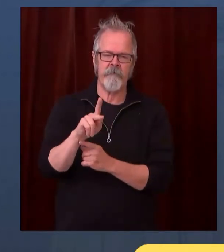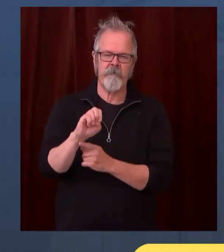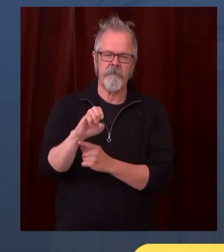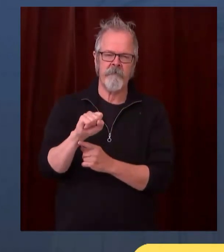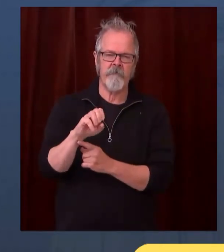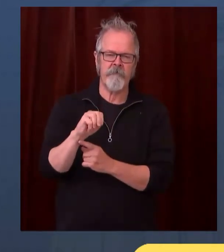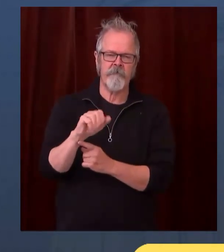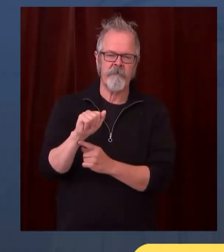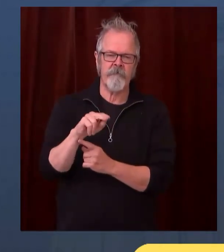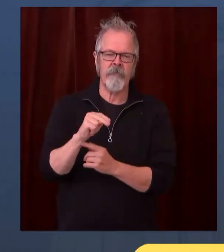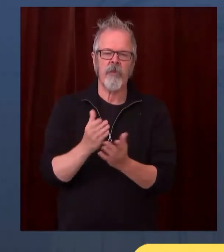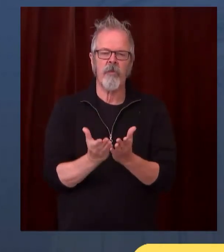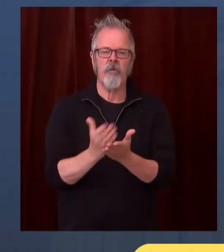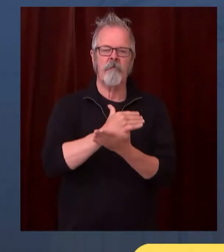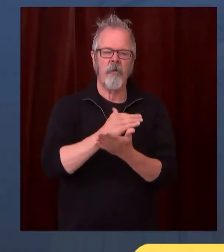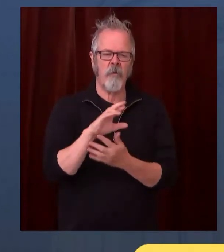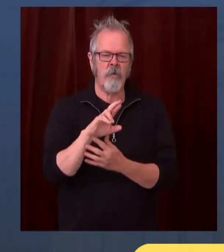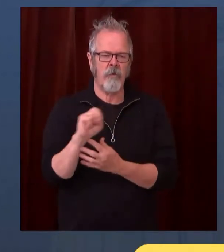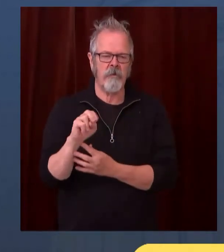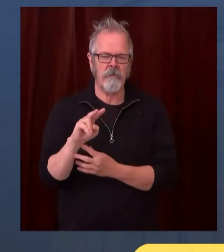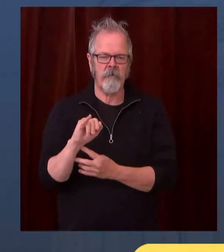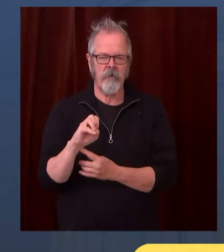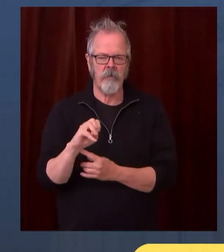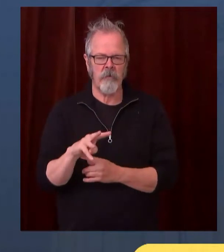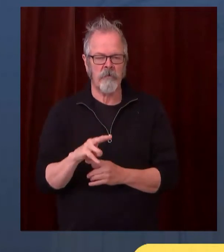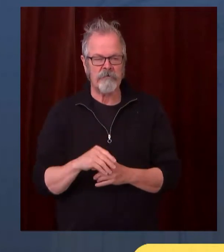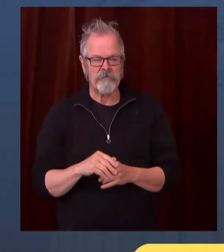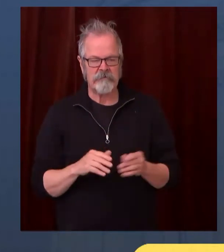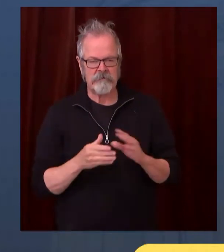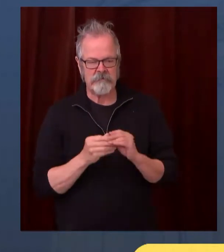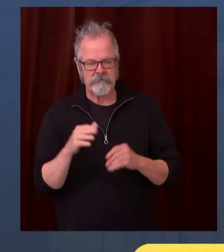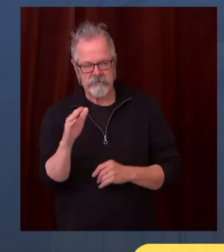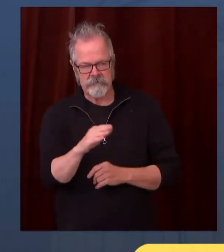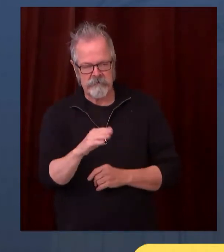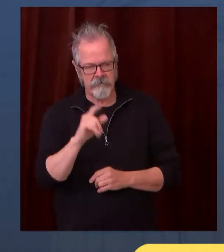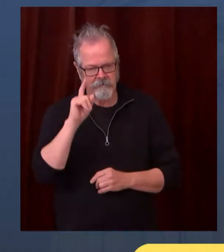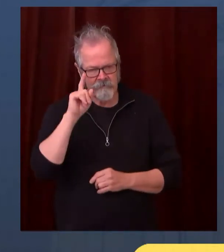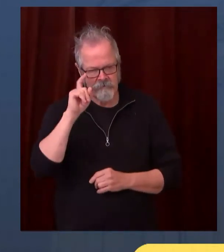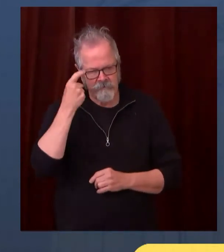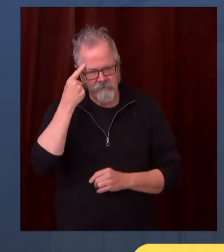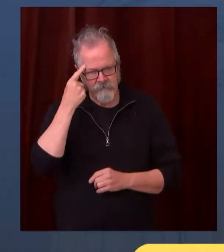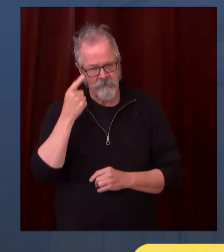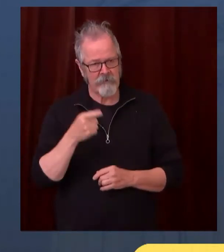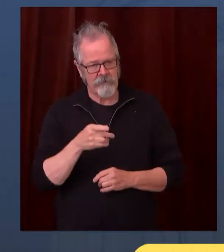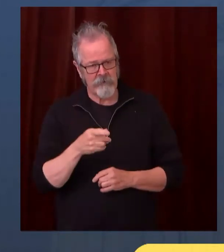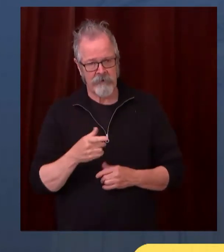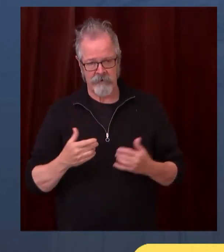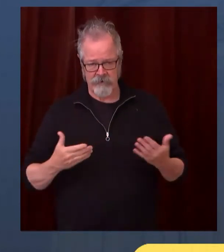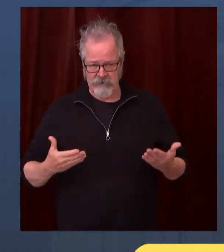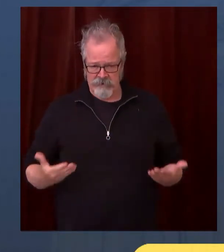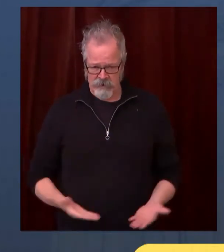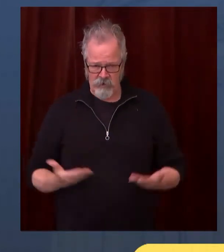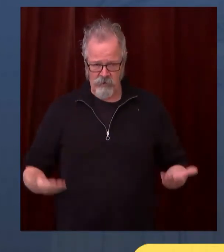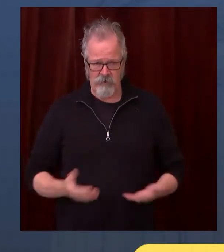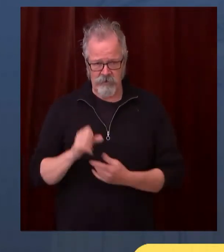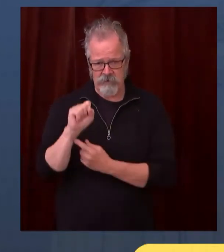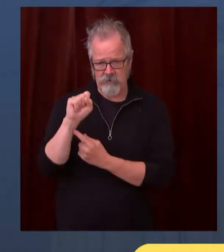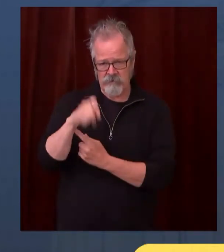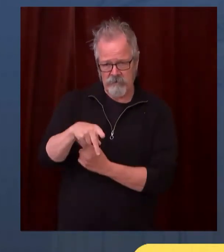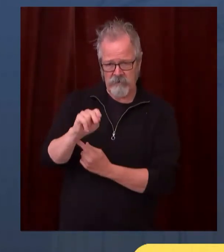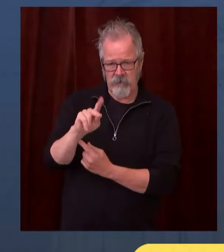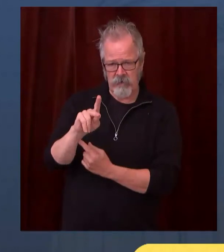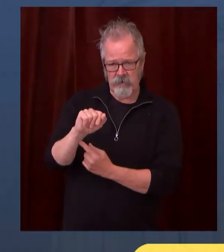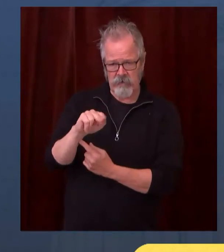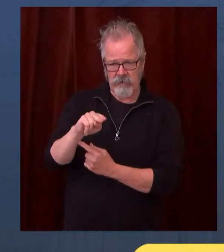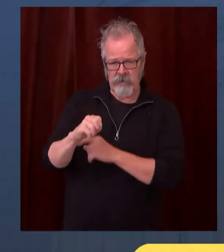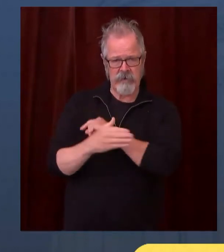County, long-term care facilities are responsible for many of our biggest outbreak situations. So